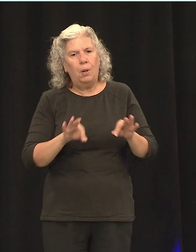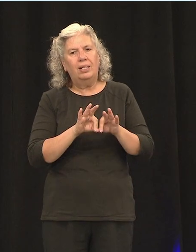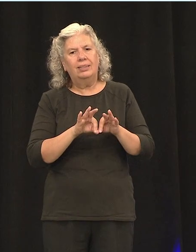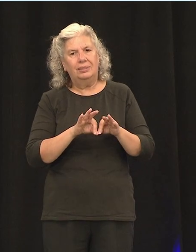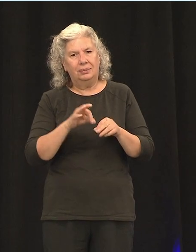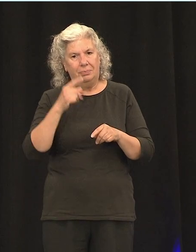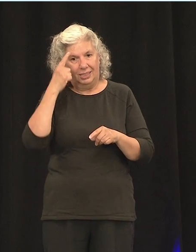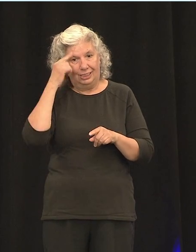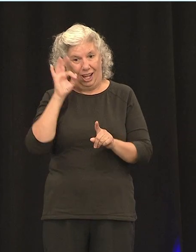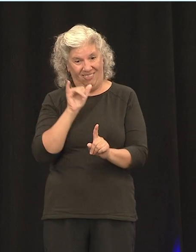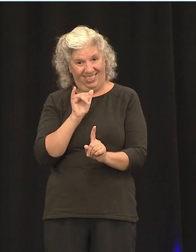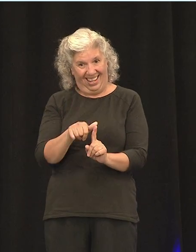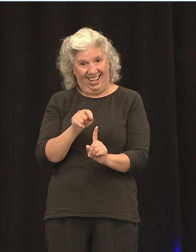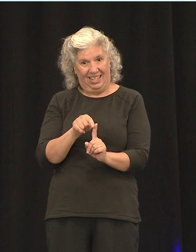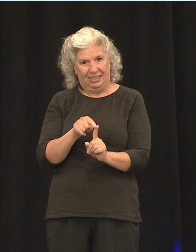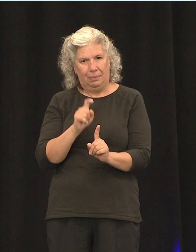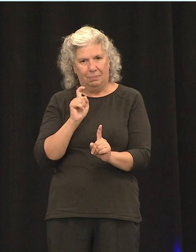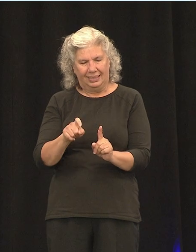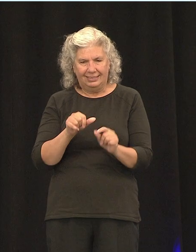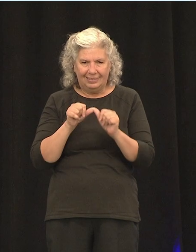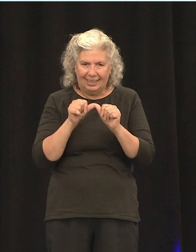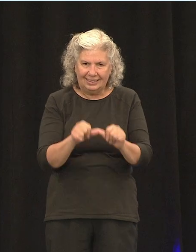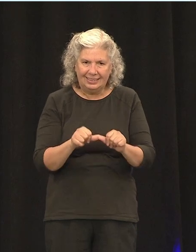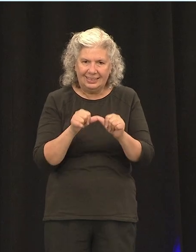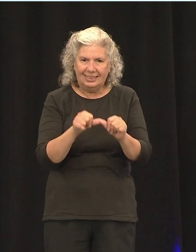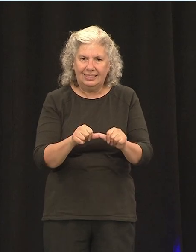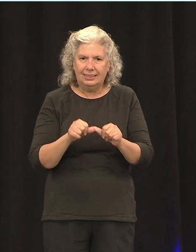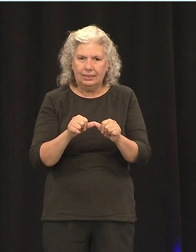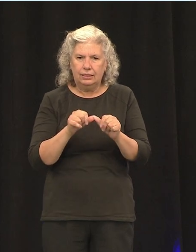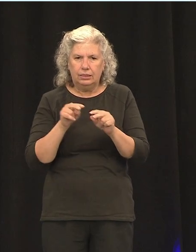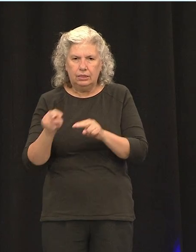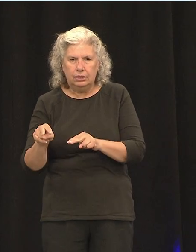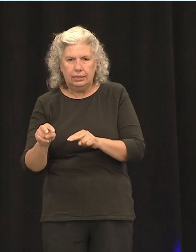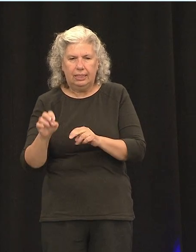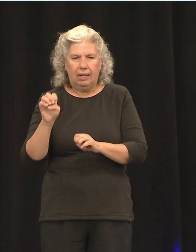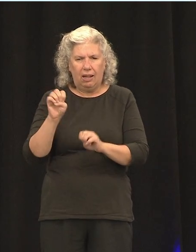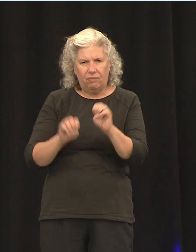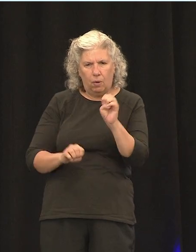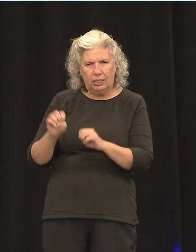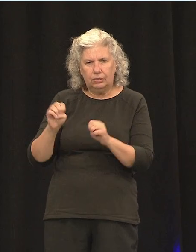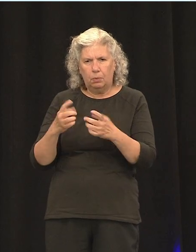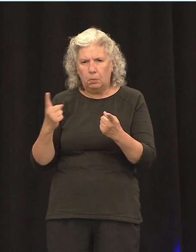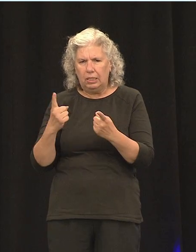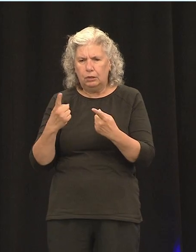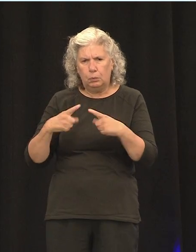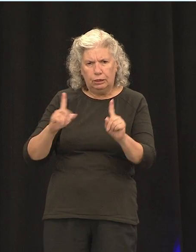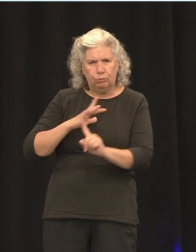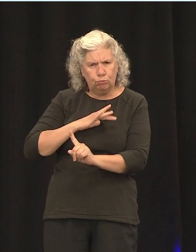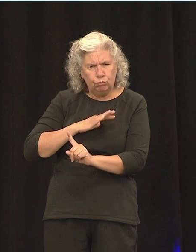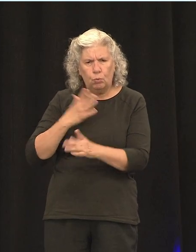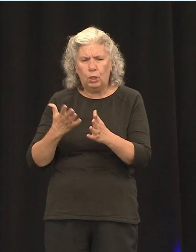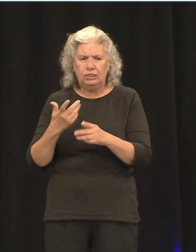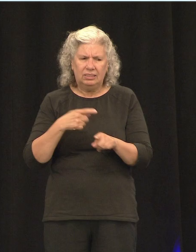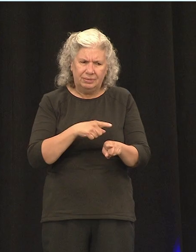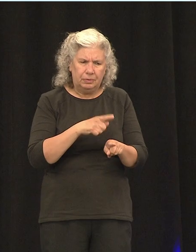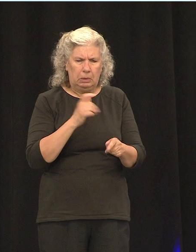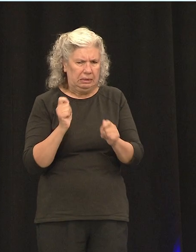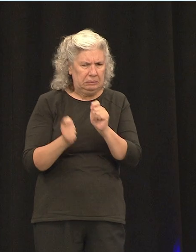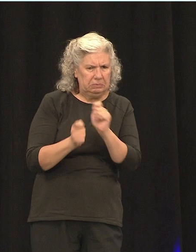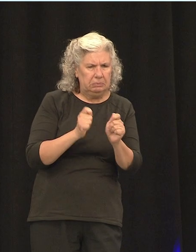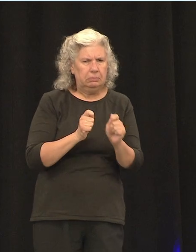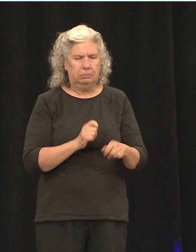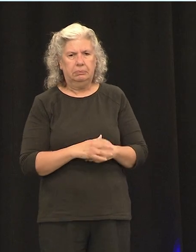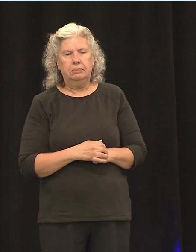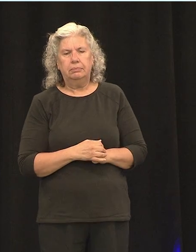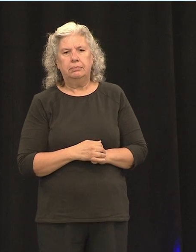to always constantly be evaluating what's working and what needs to get adjusted. Through all of this, you can see